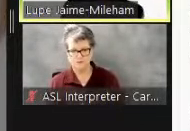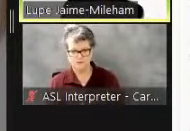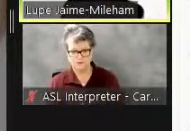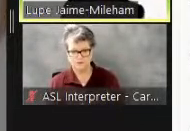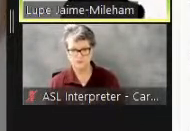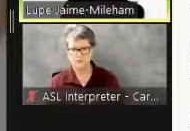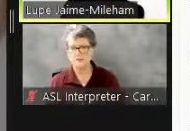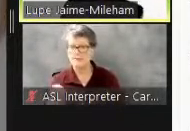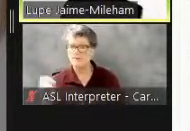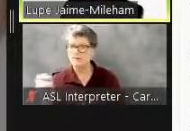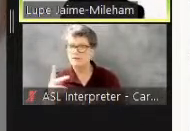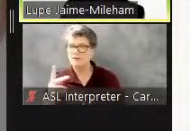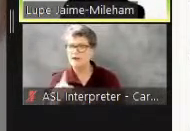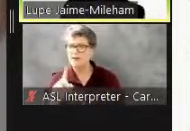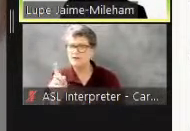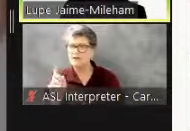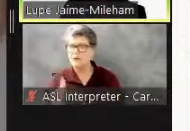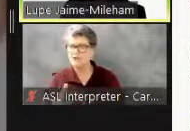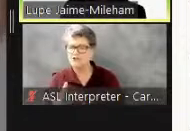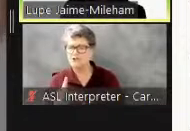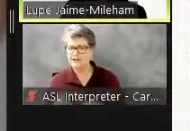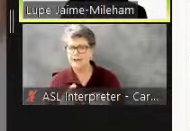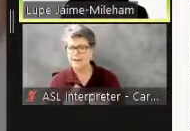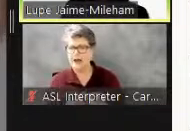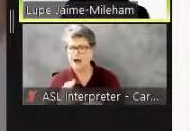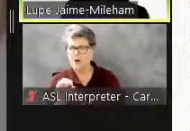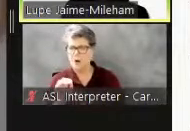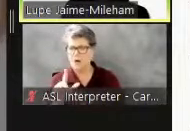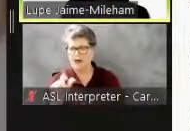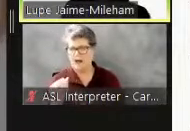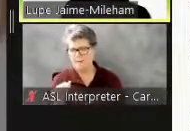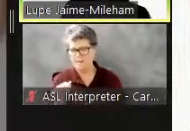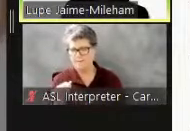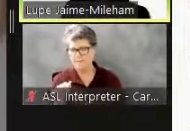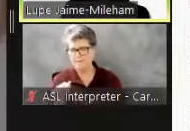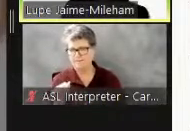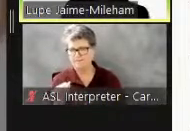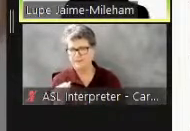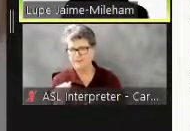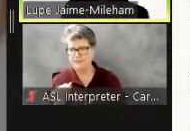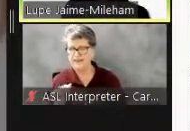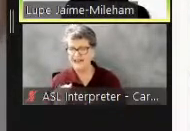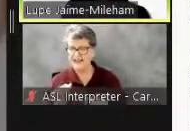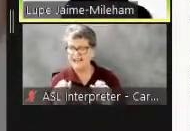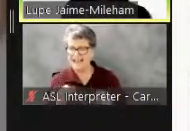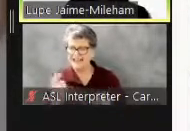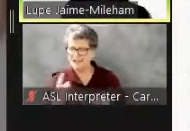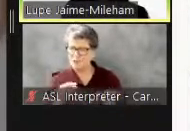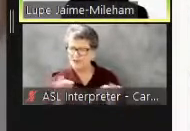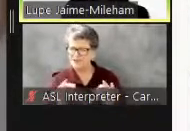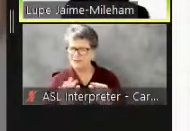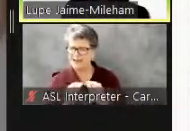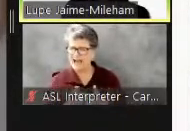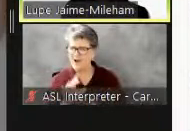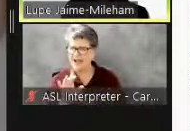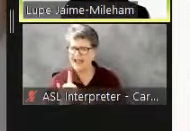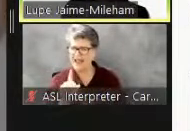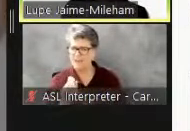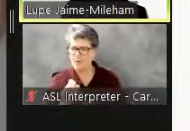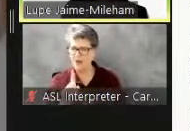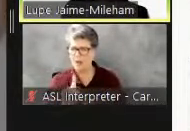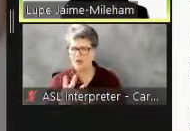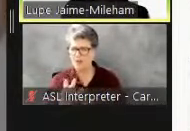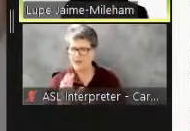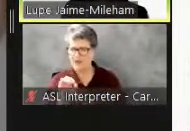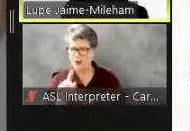Okay, there's a question in regards to the COLA. It says, can someone explain how the 8.13